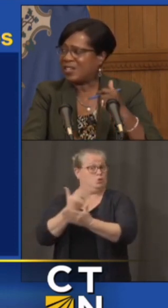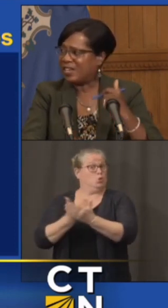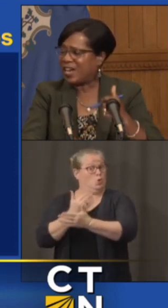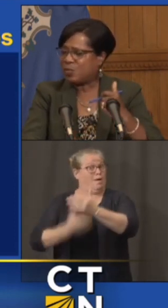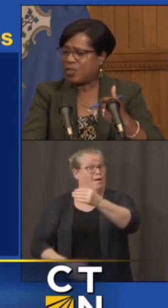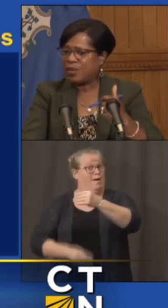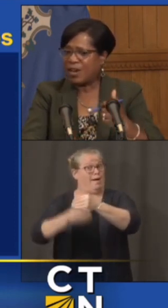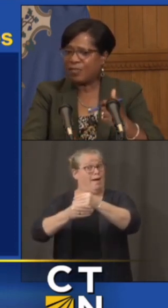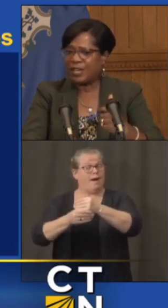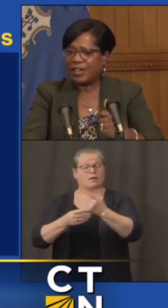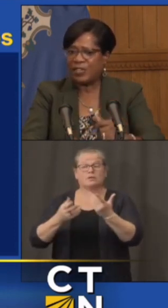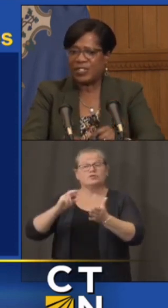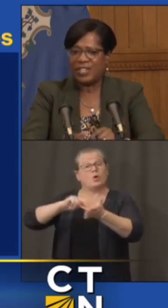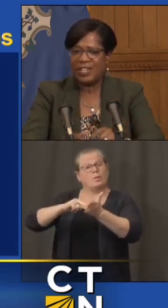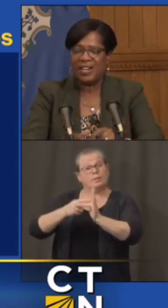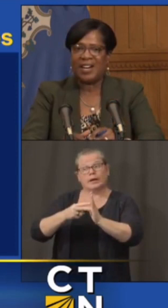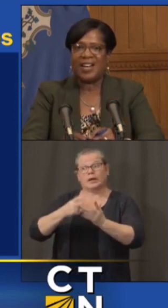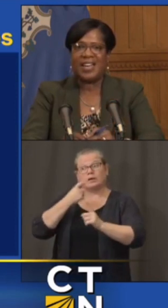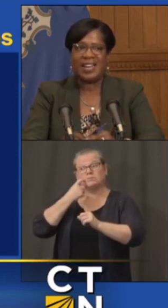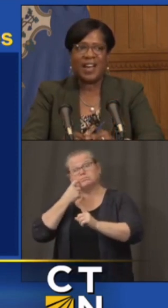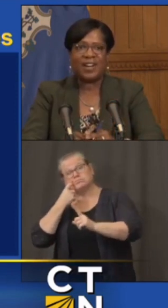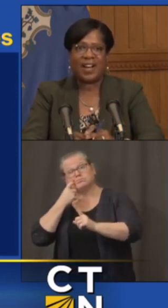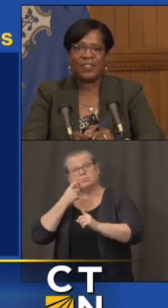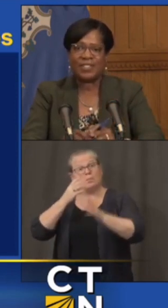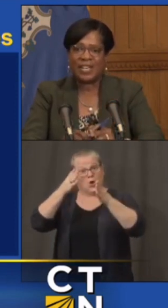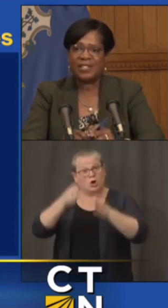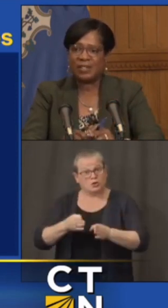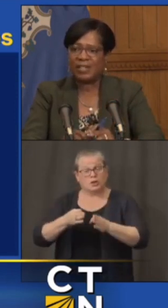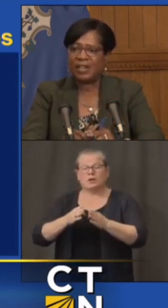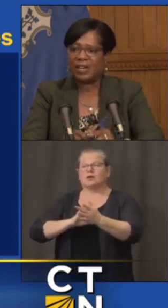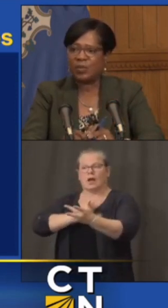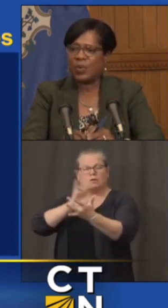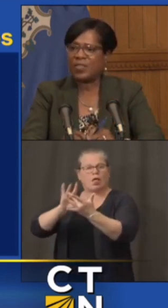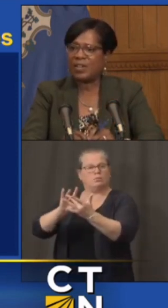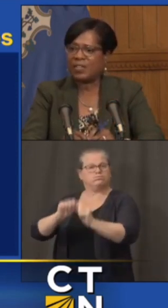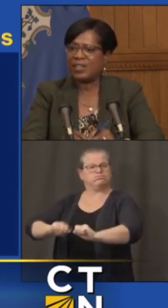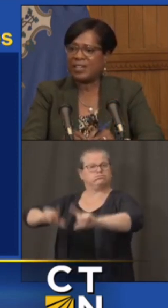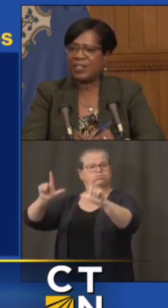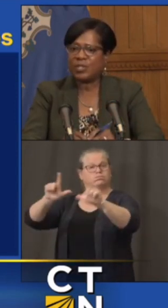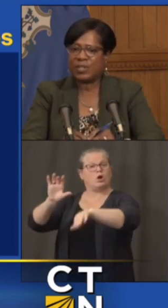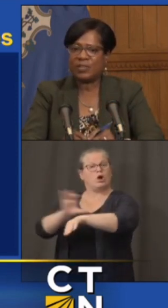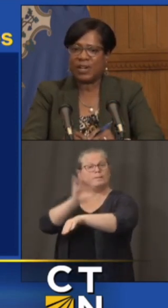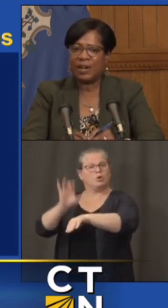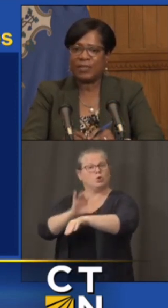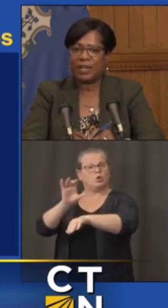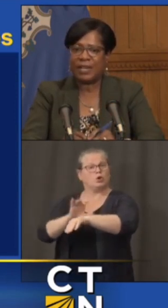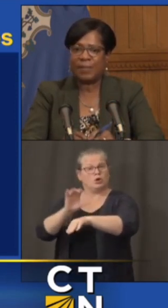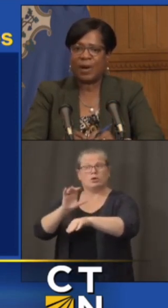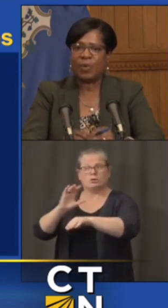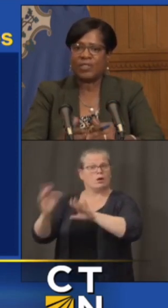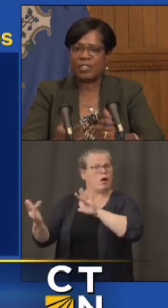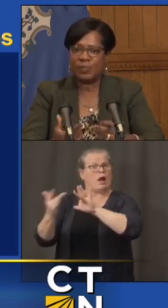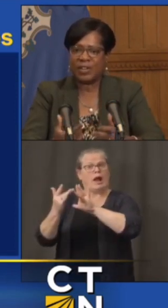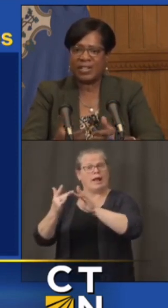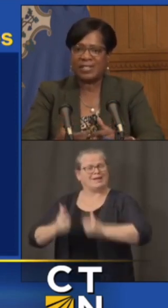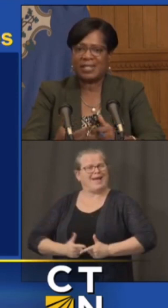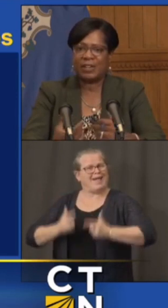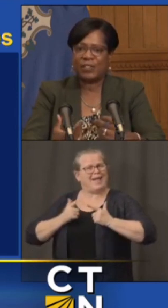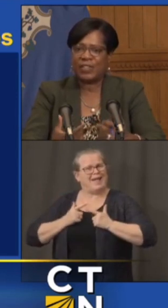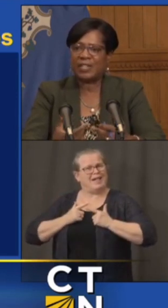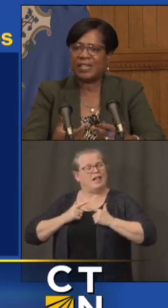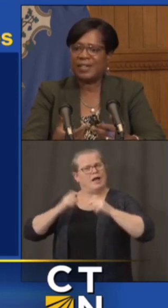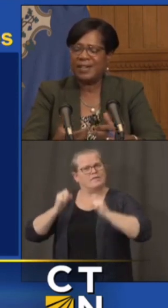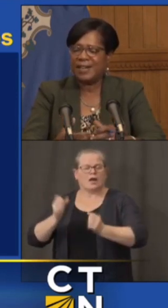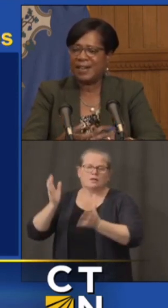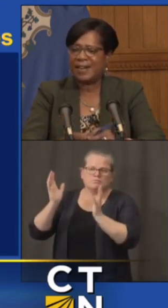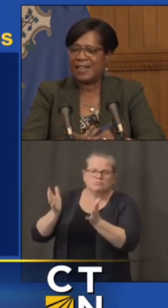can actually connect with a recovery coach and have a conversation with another individual in recovery about what they're experiencing